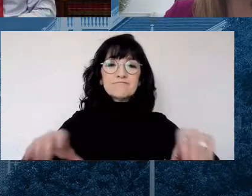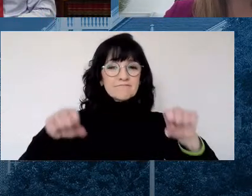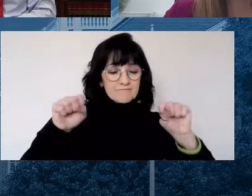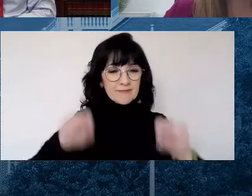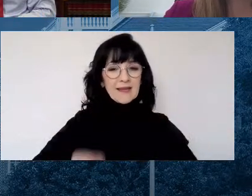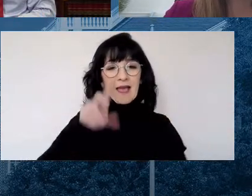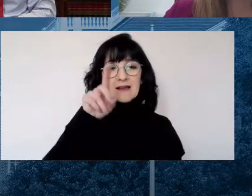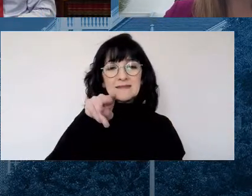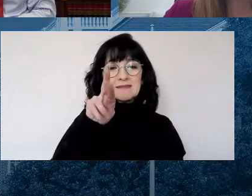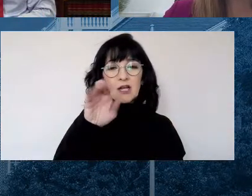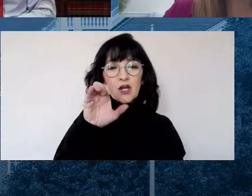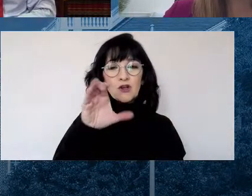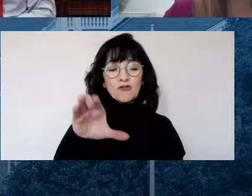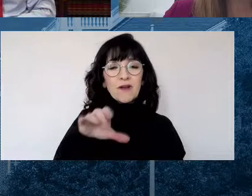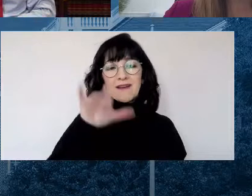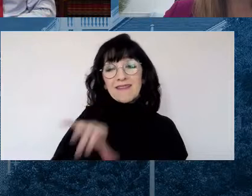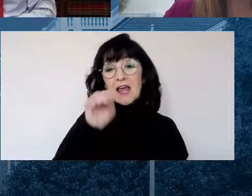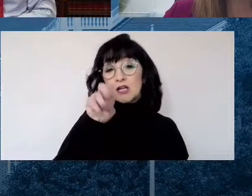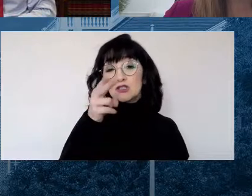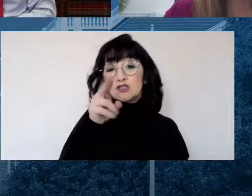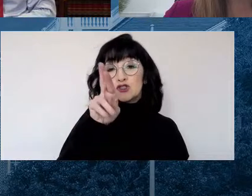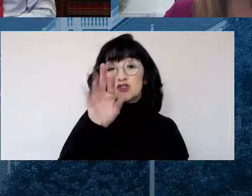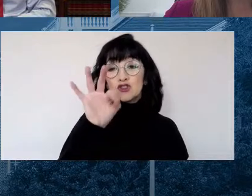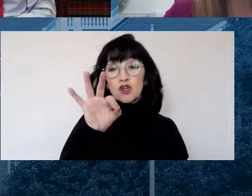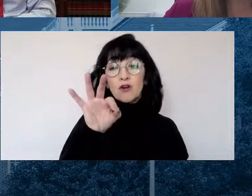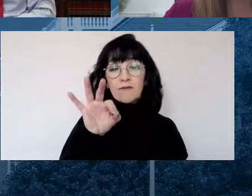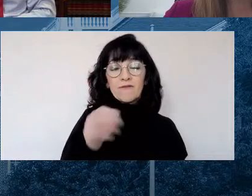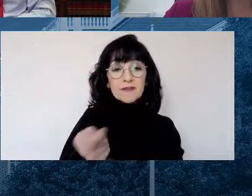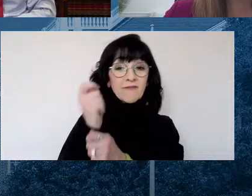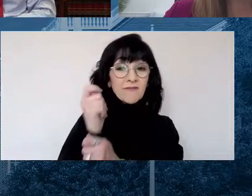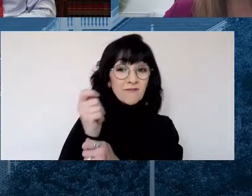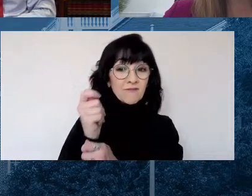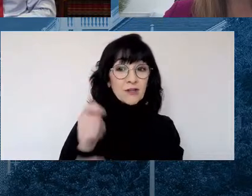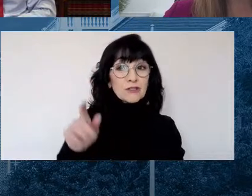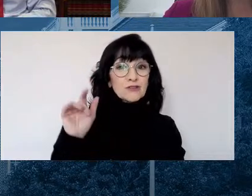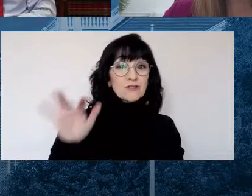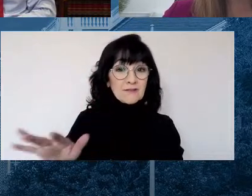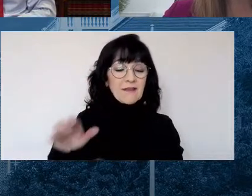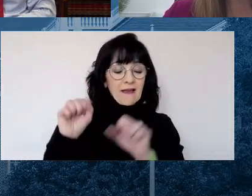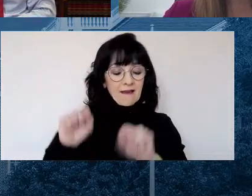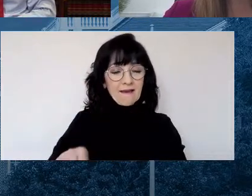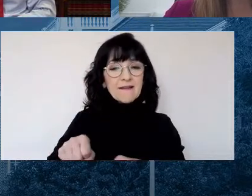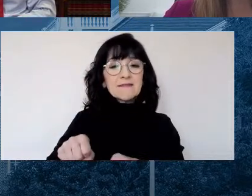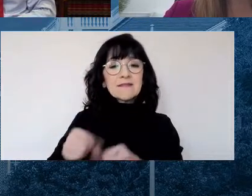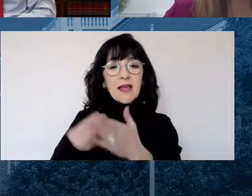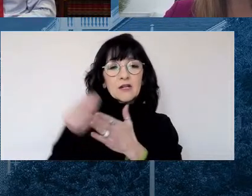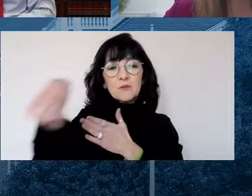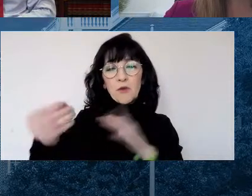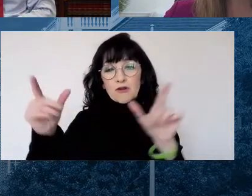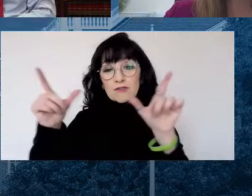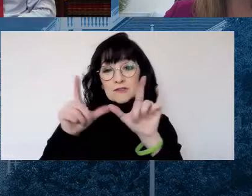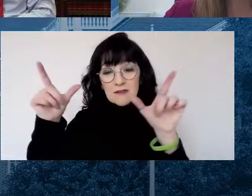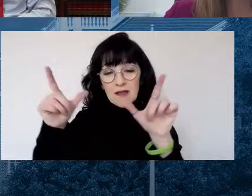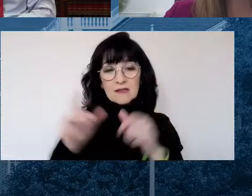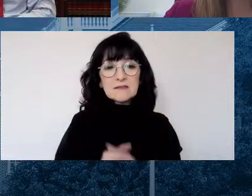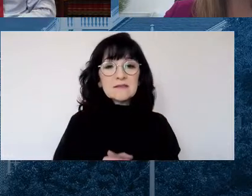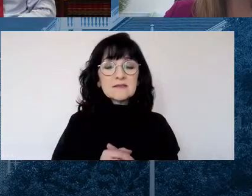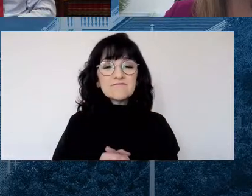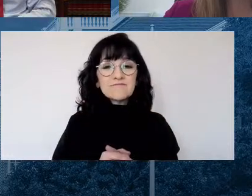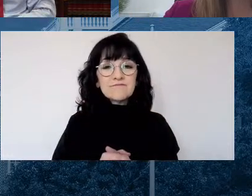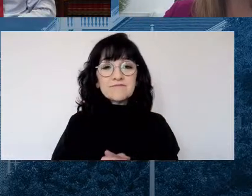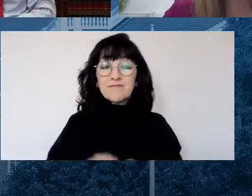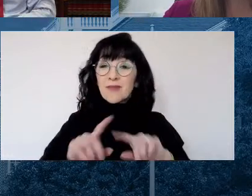And so if you're interested in that, I know I'm sure they've gotten a real rush of that. And sadly, it's also the